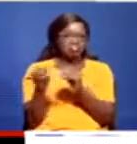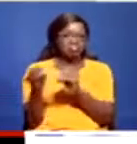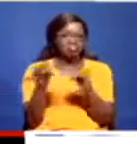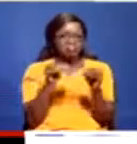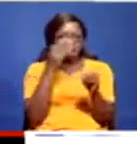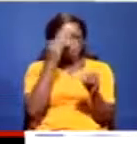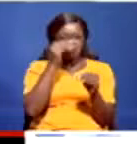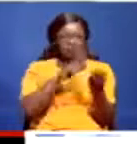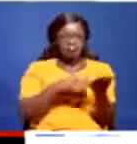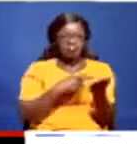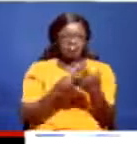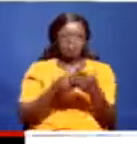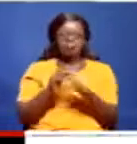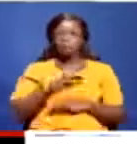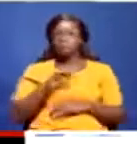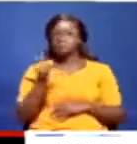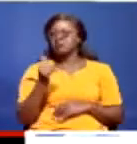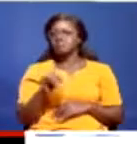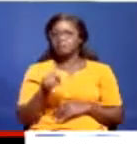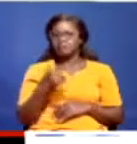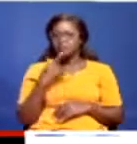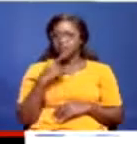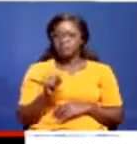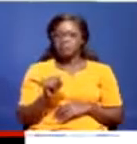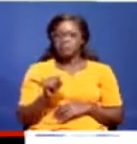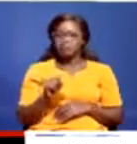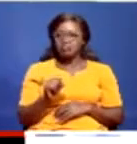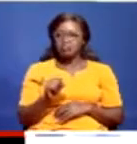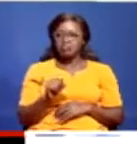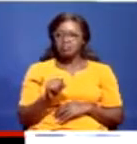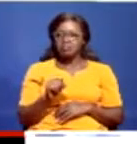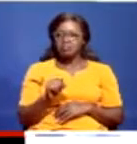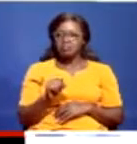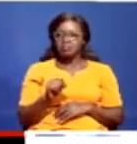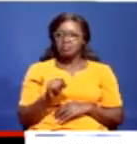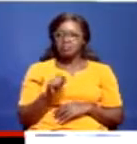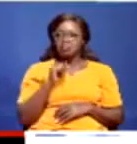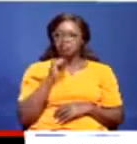not be enough. And for that matter, we've really not